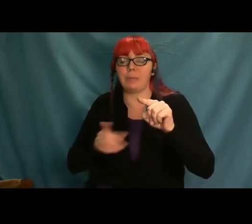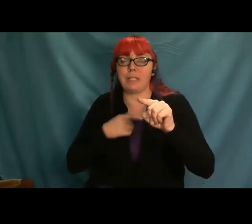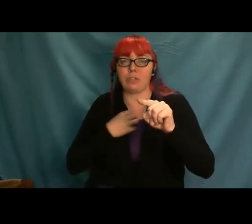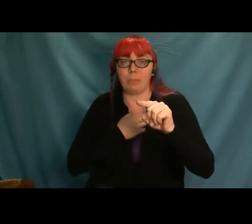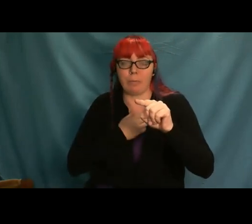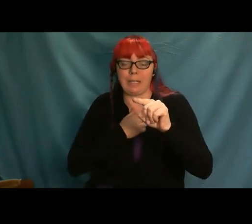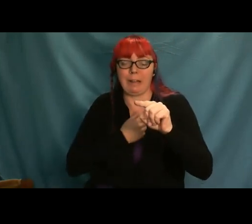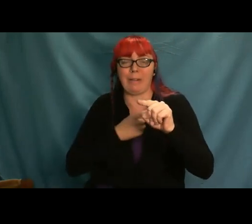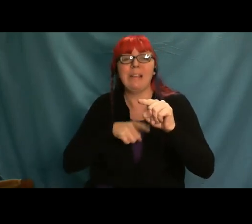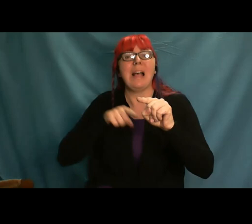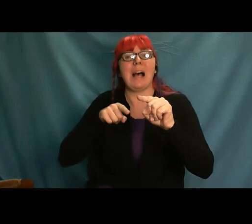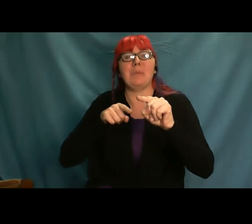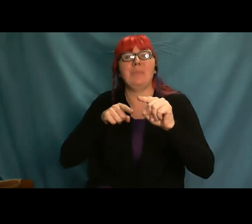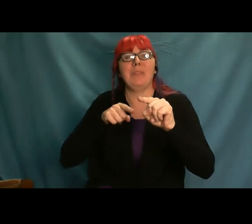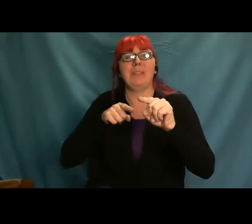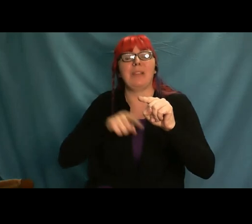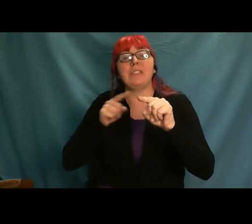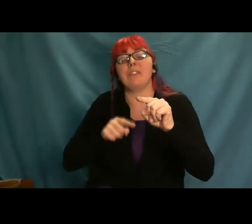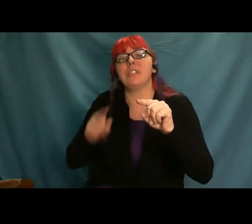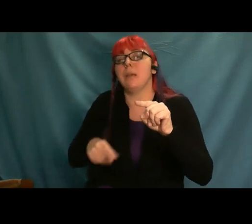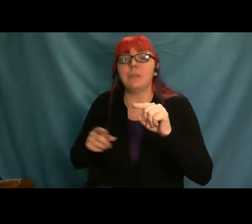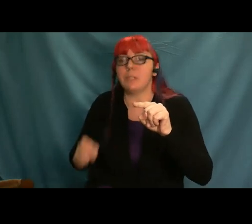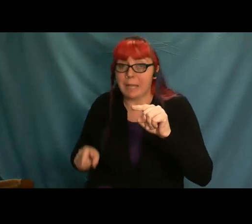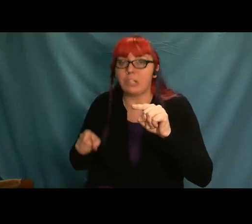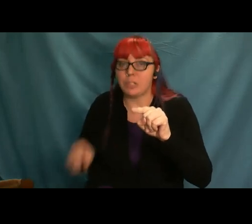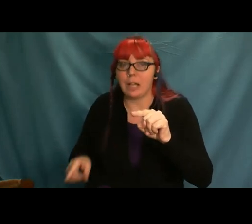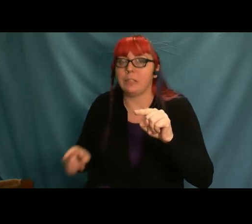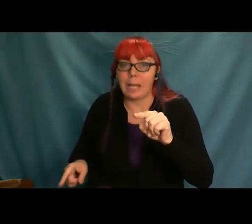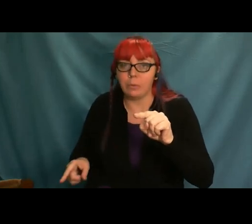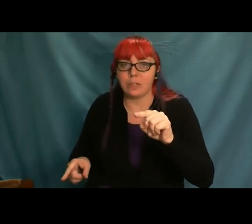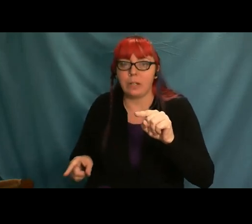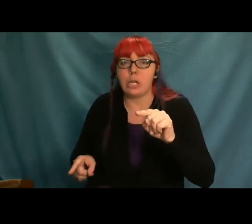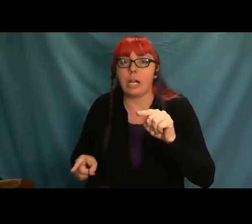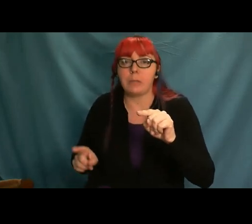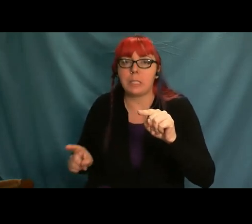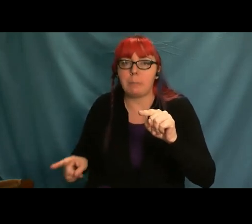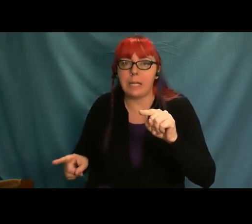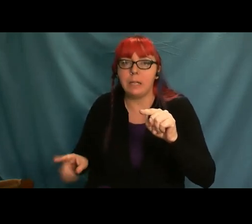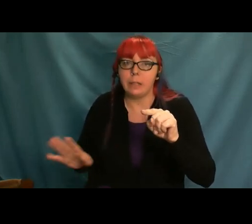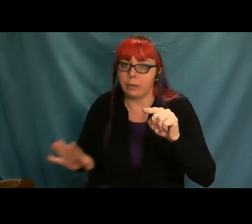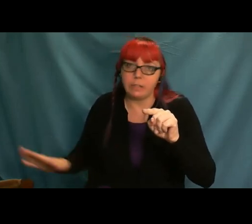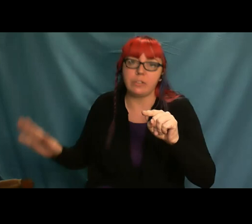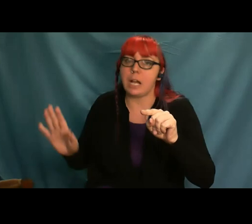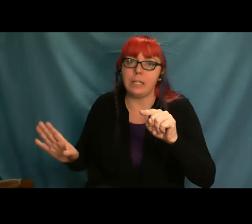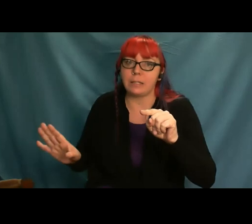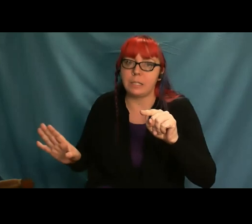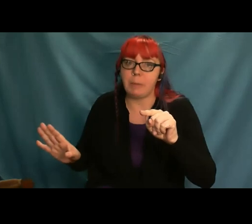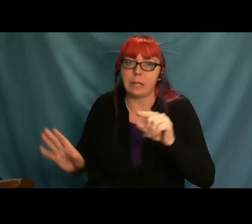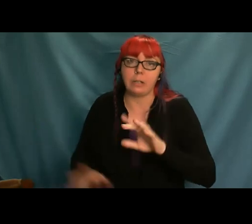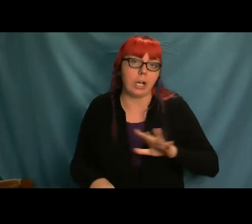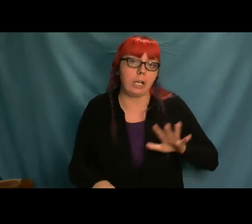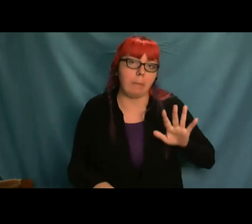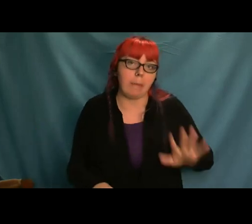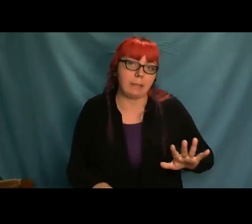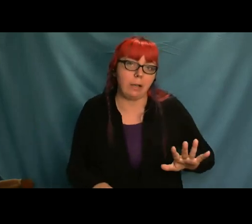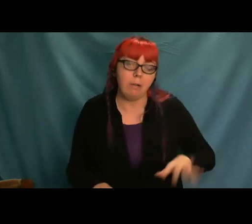languages, that was the interpreter making an error. There are different types of Spanish signed languages. Are you talking about Spain? There are different dialects in Spain.